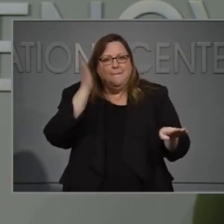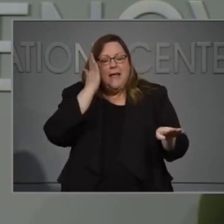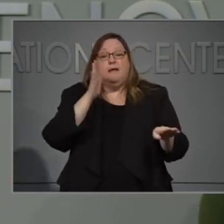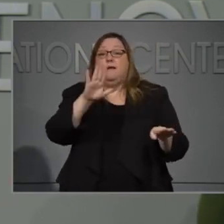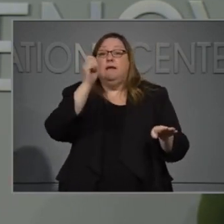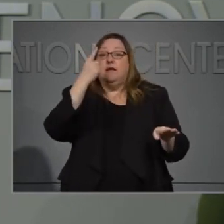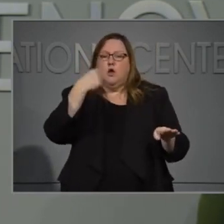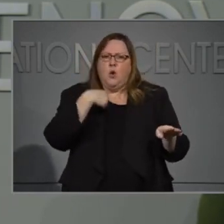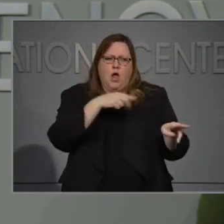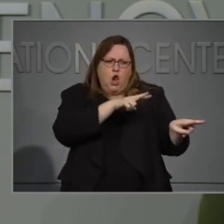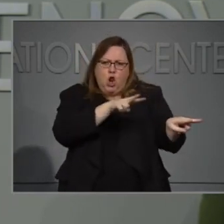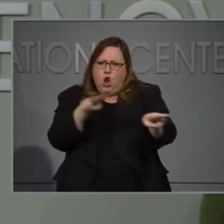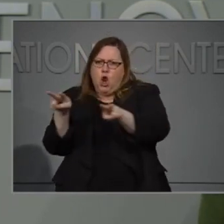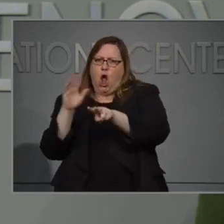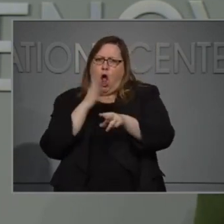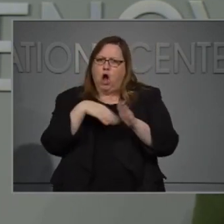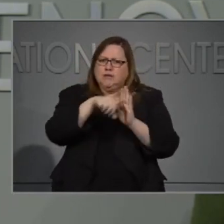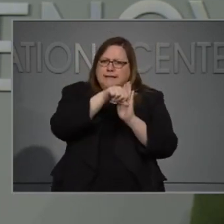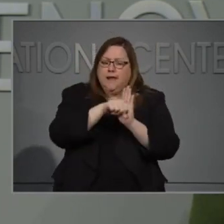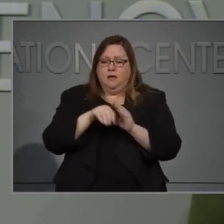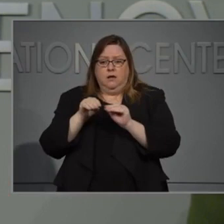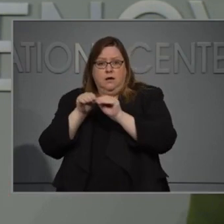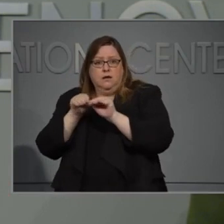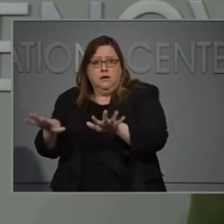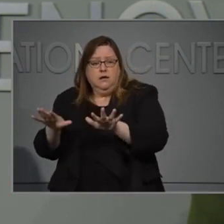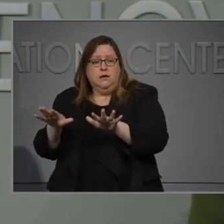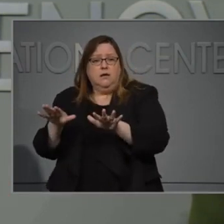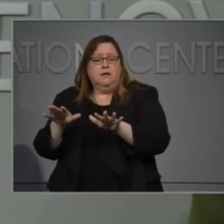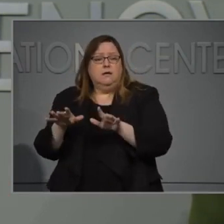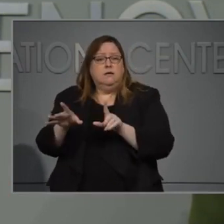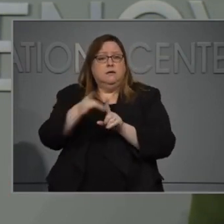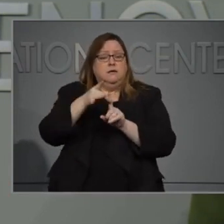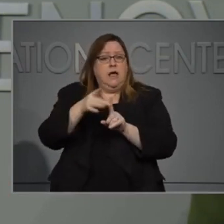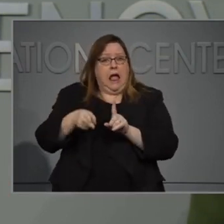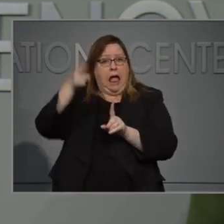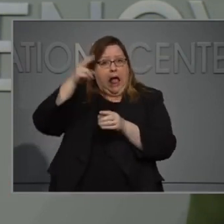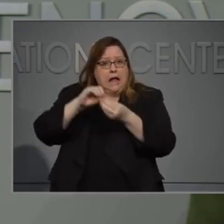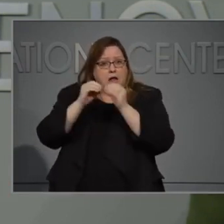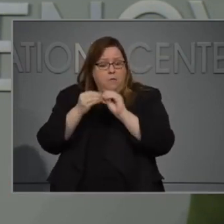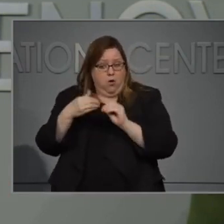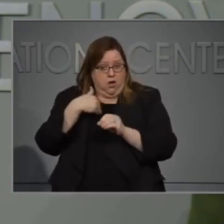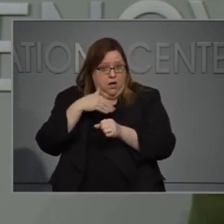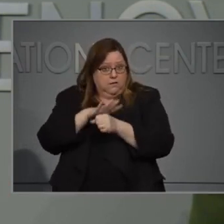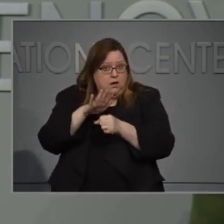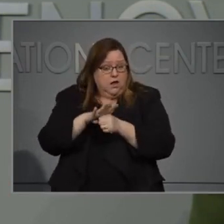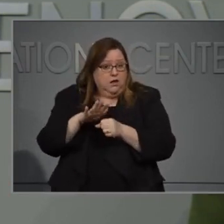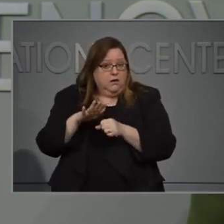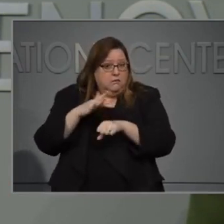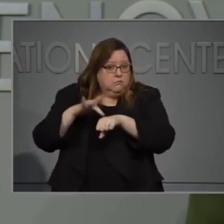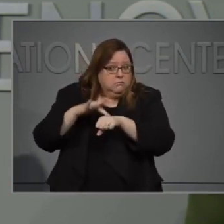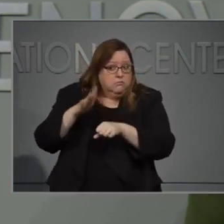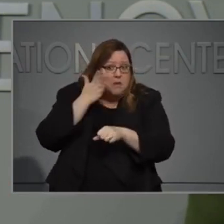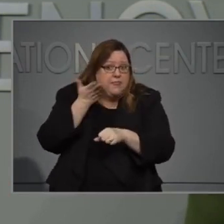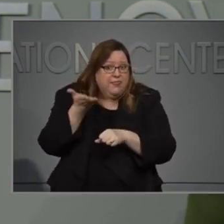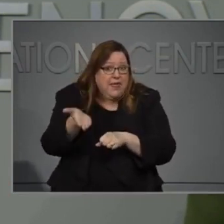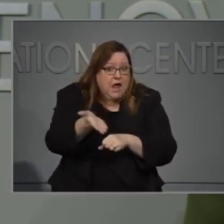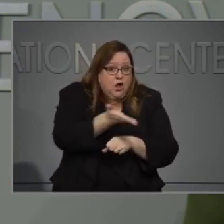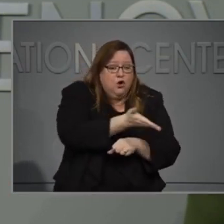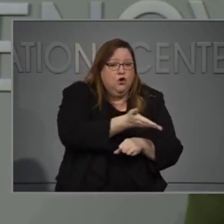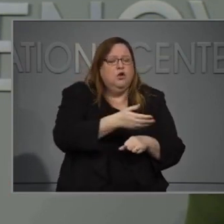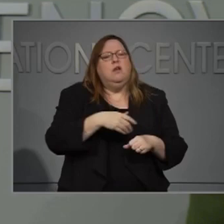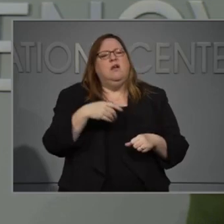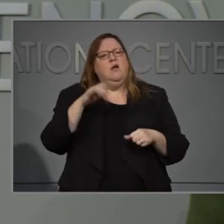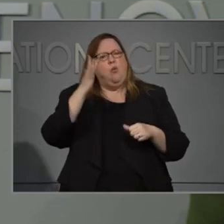our state. We also need to look at that from a regional perspective as well. And I'll preview for you that we're going to be